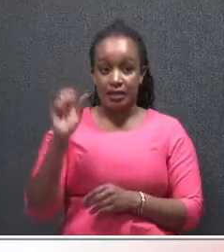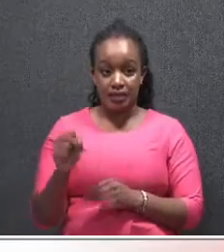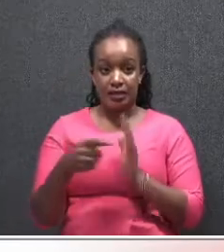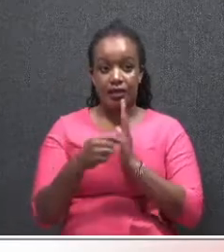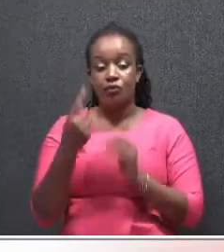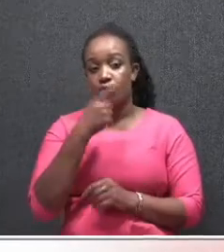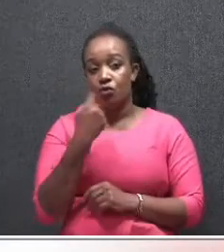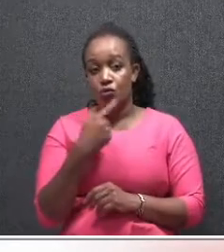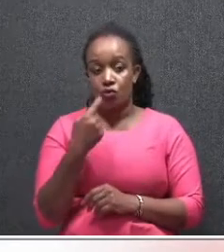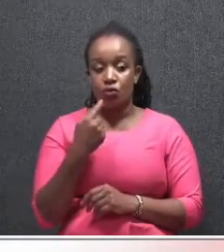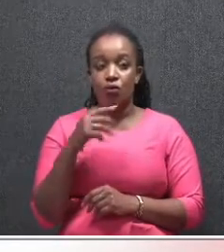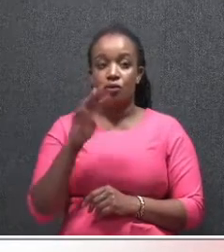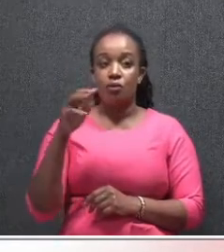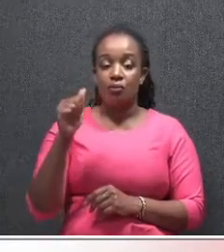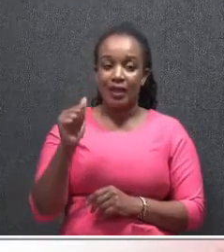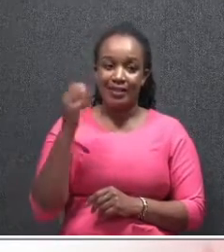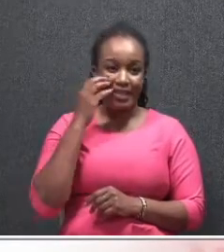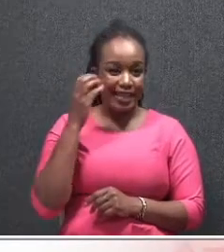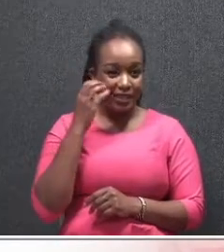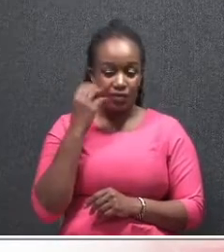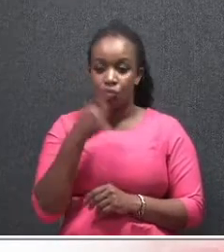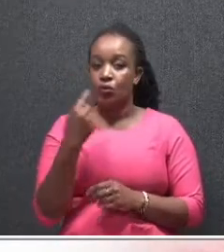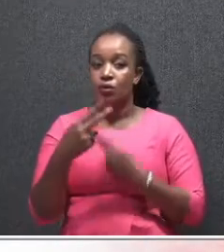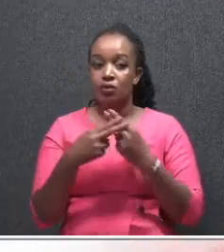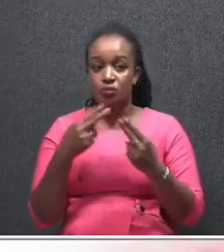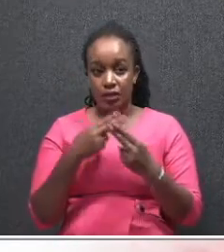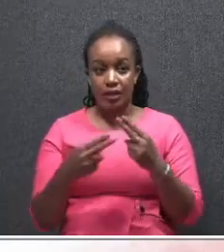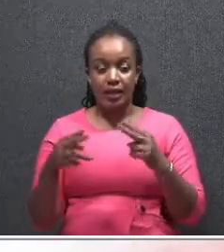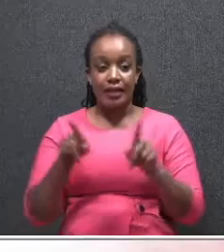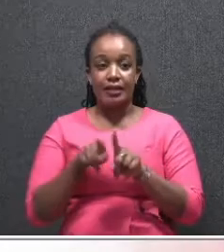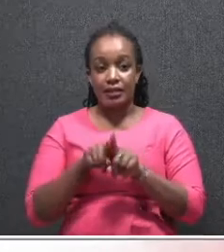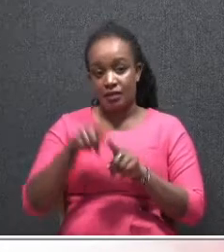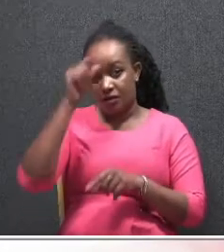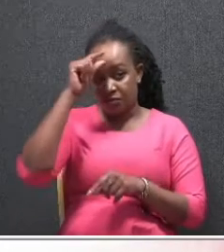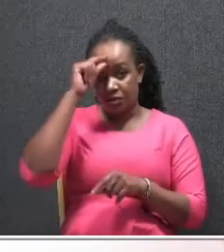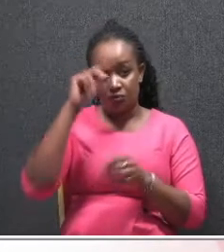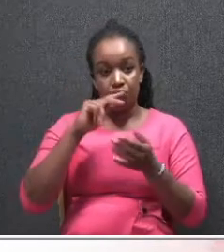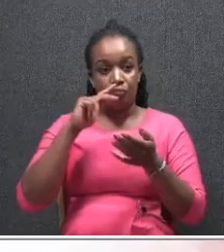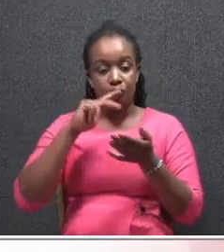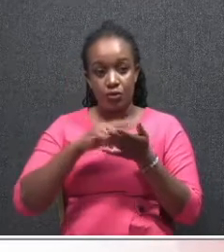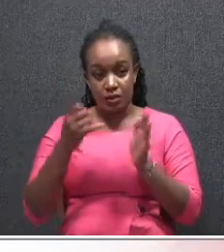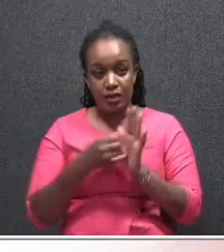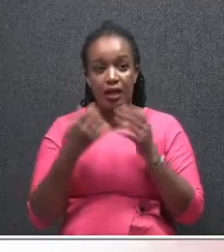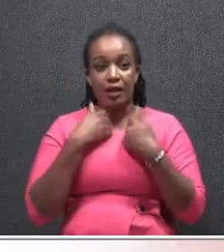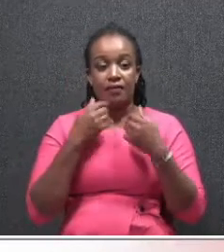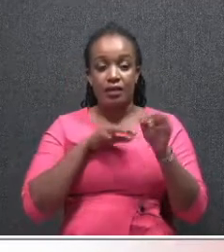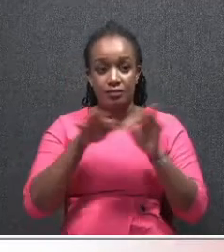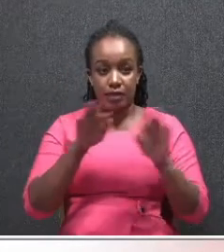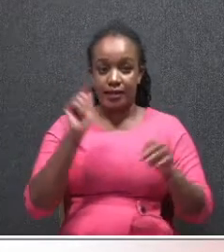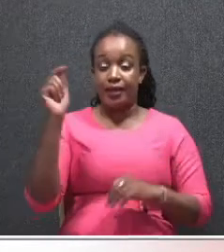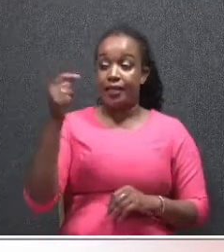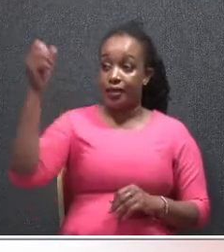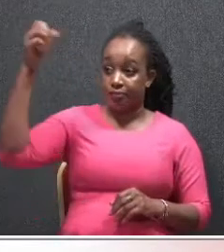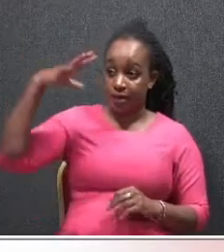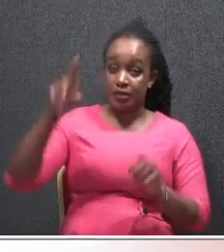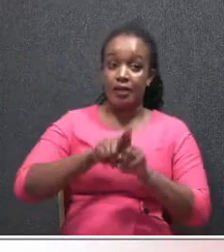who also doubles up as the Cabinet Committee Chair on National Government Projects, has assured Kenyans that the overhaul of the Kenya Power and Lighting